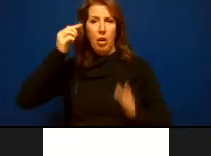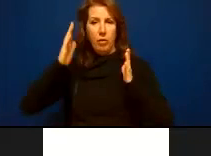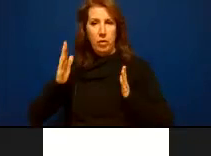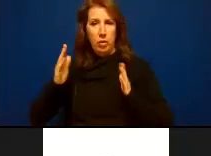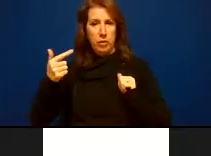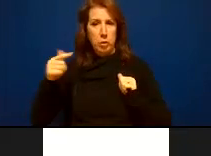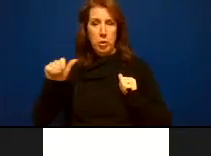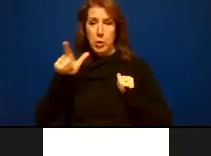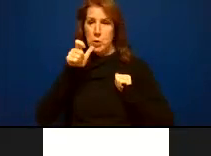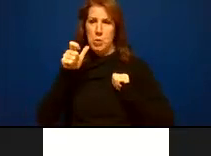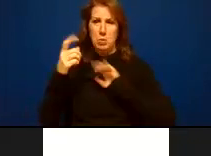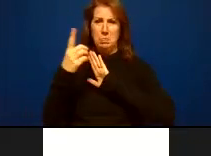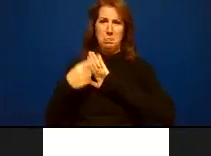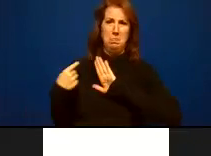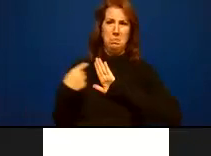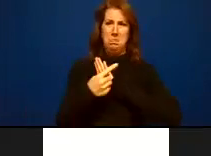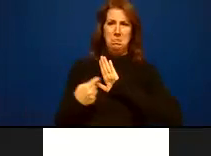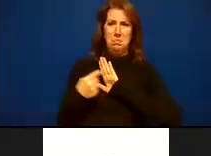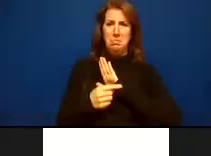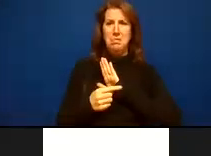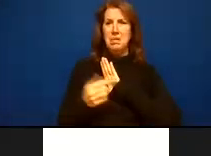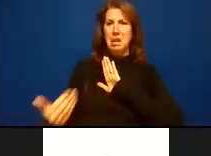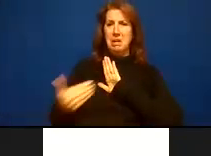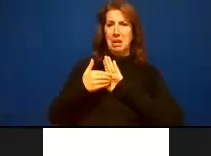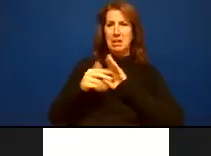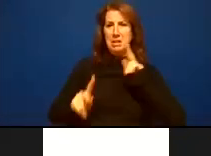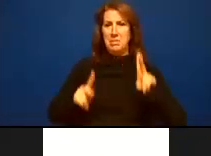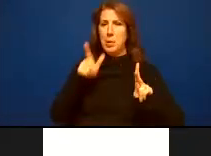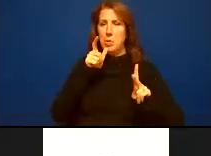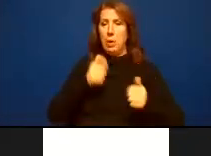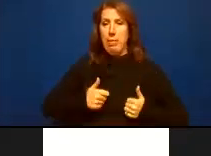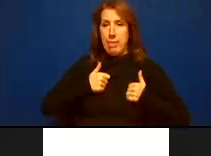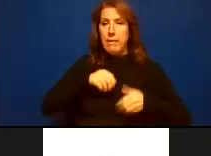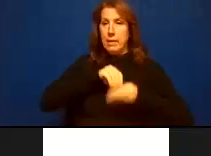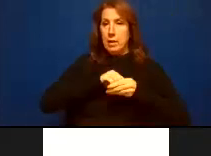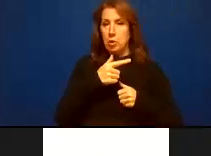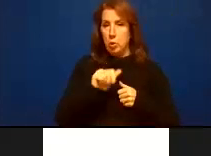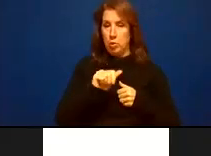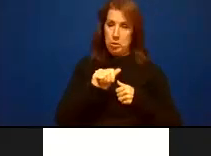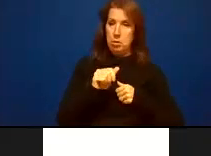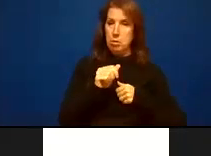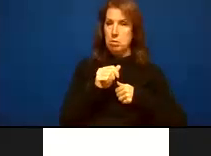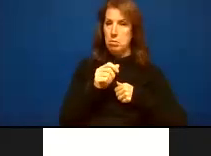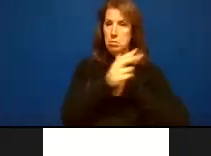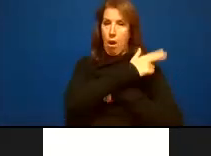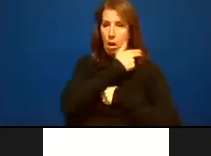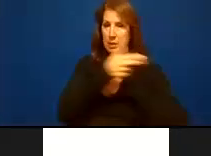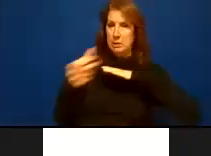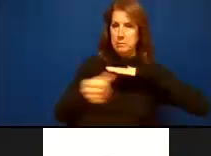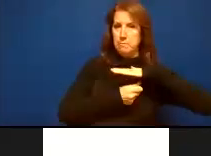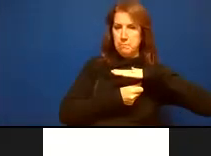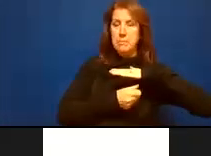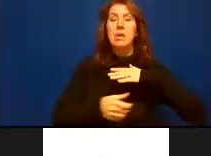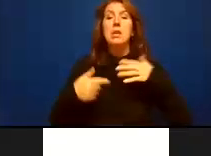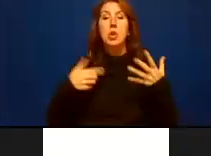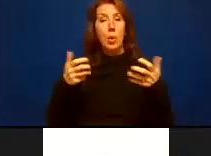was discriminating against the people in Georgia institutions. So I want to just take some time and I will go through and